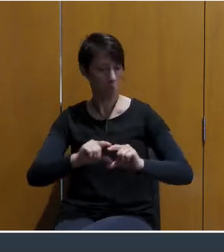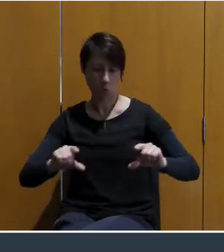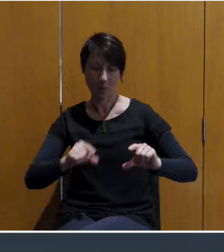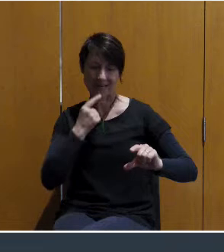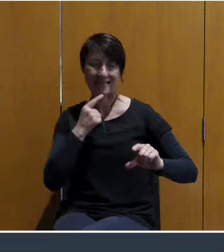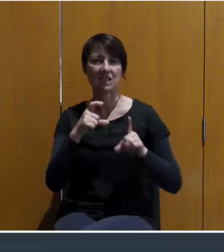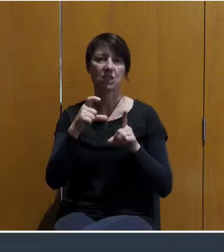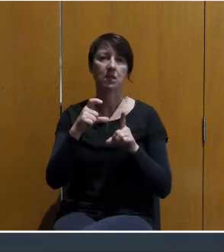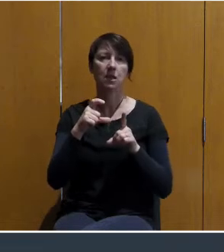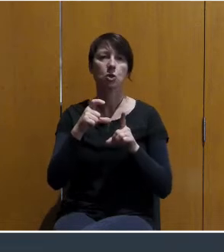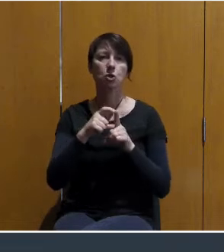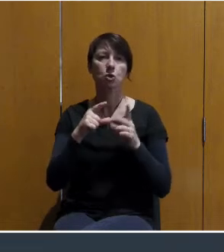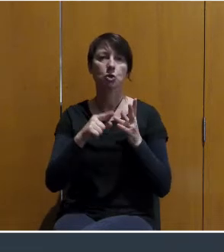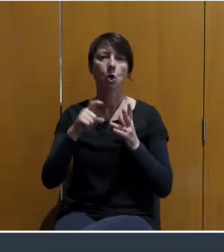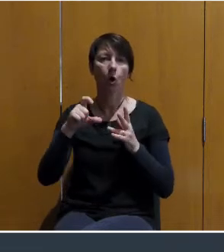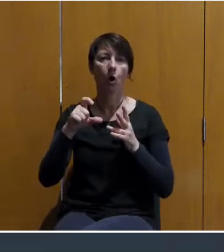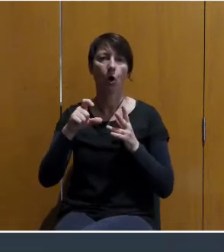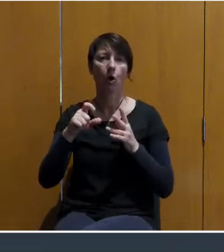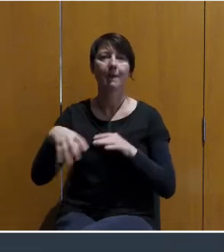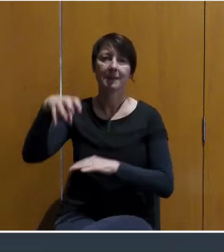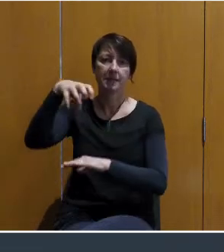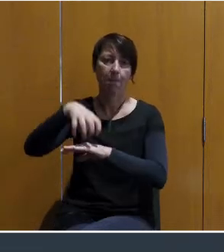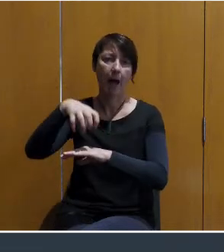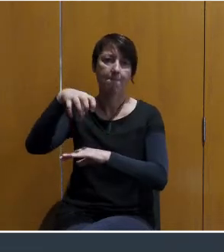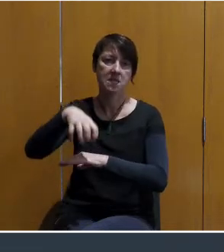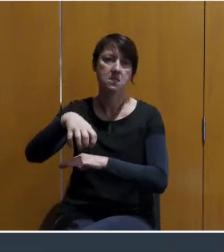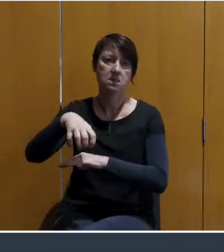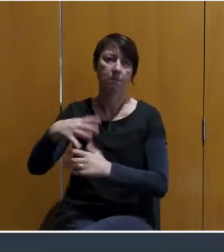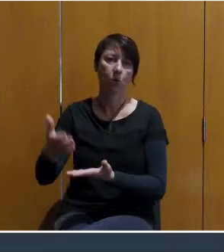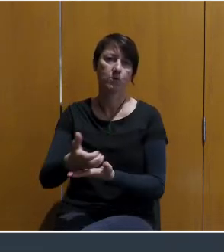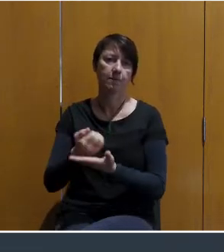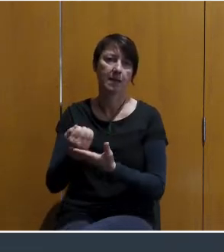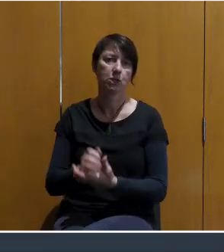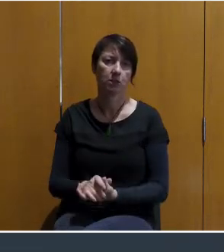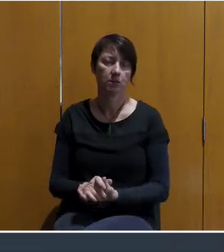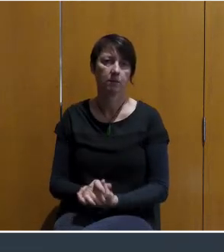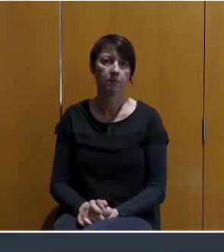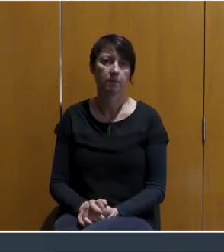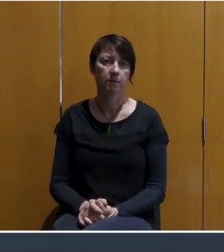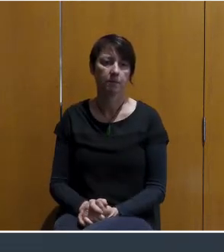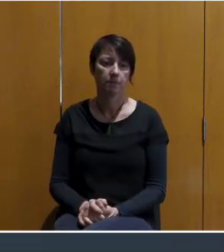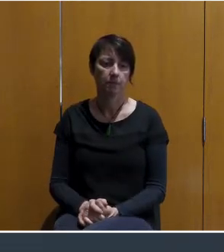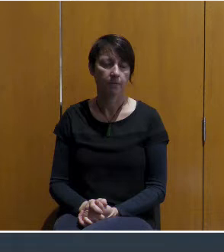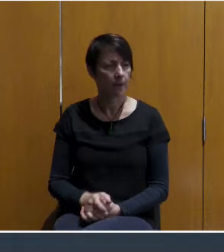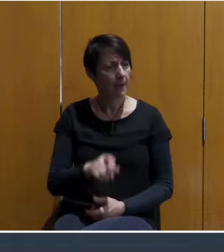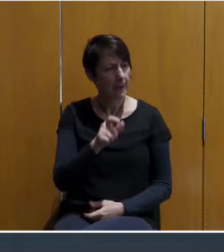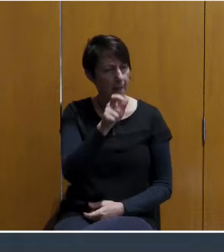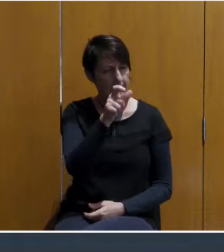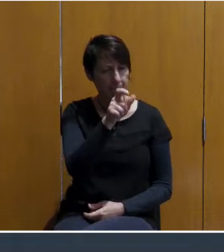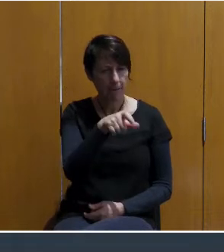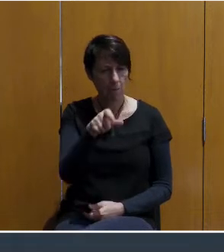Now, I understand there's a Doc person who the people, was it Paulina and